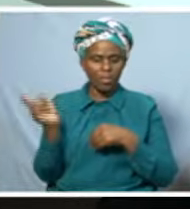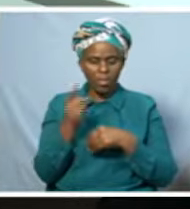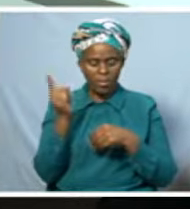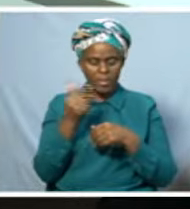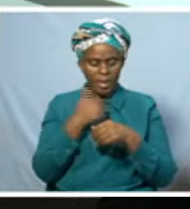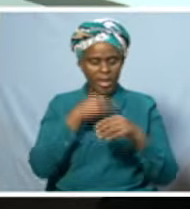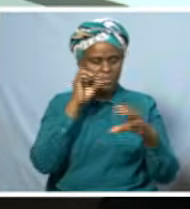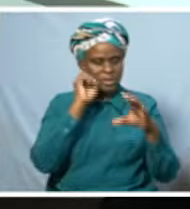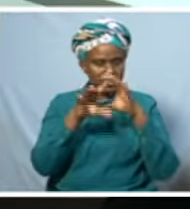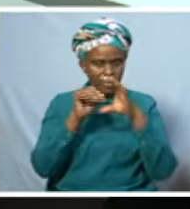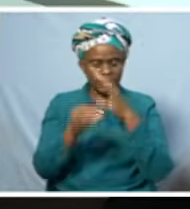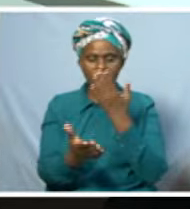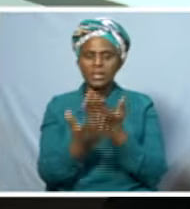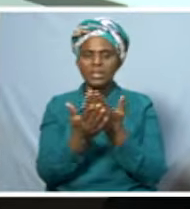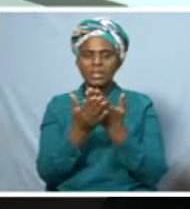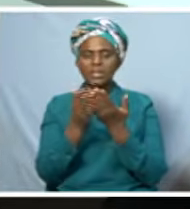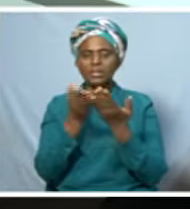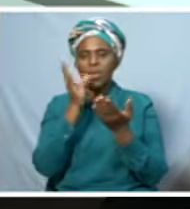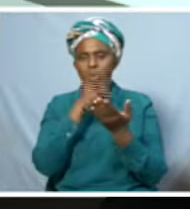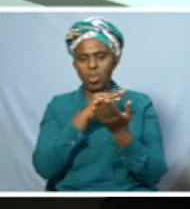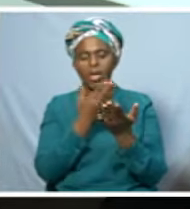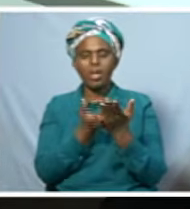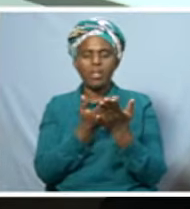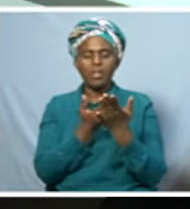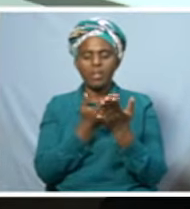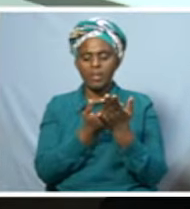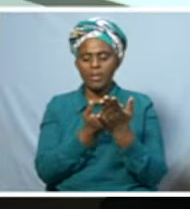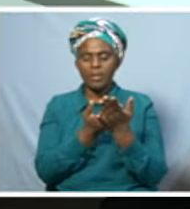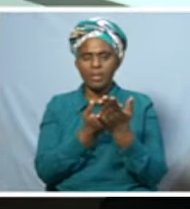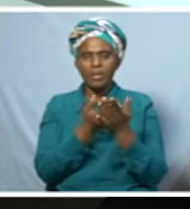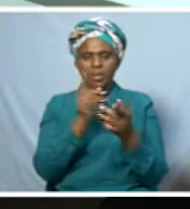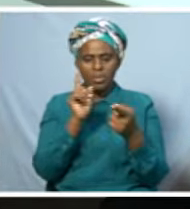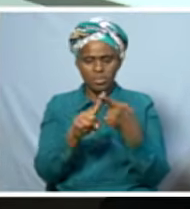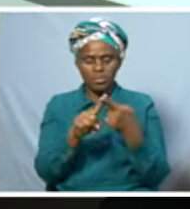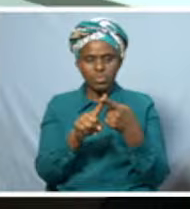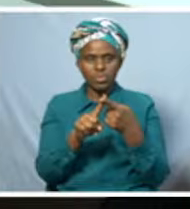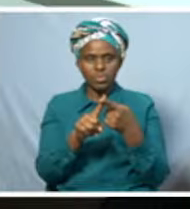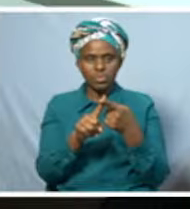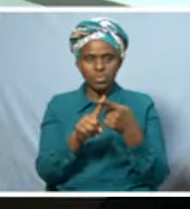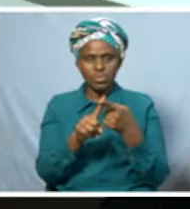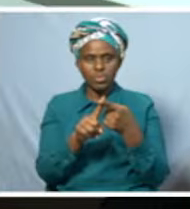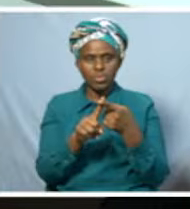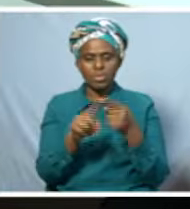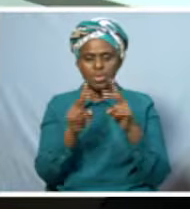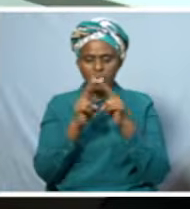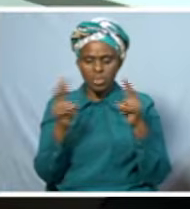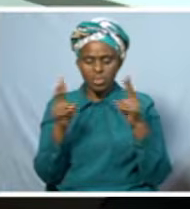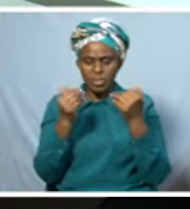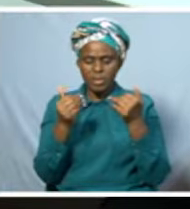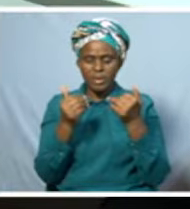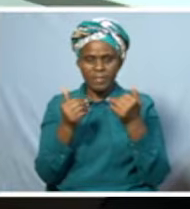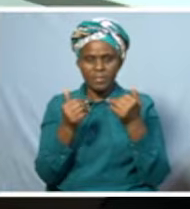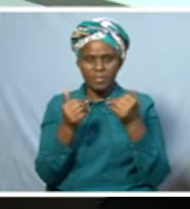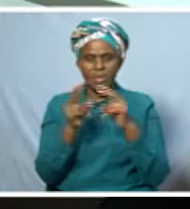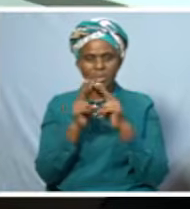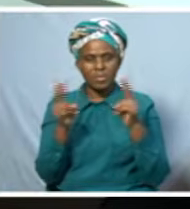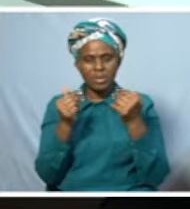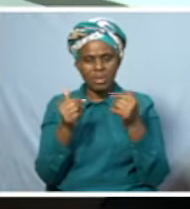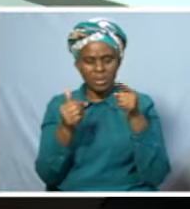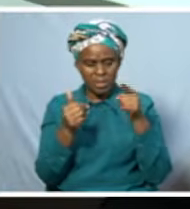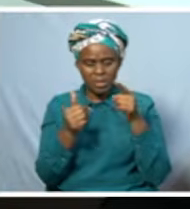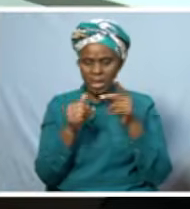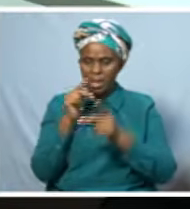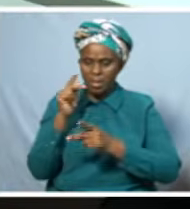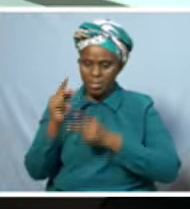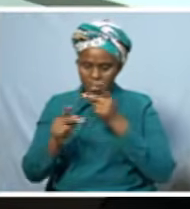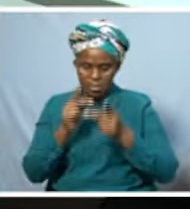deposit slip that is attached to the receipts. So that is the